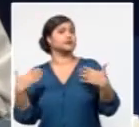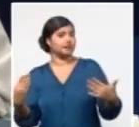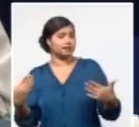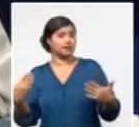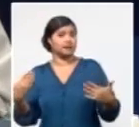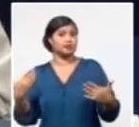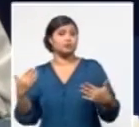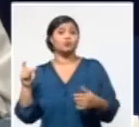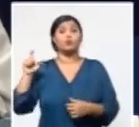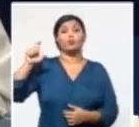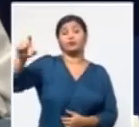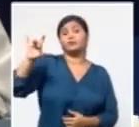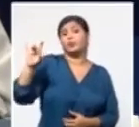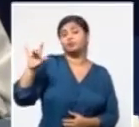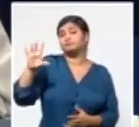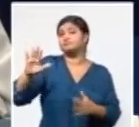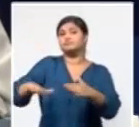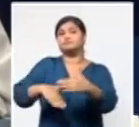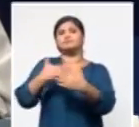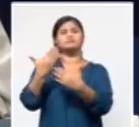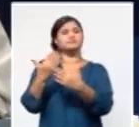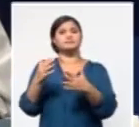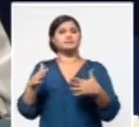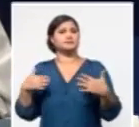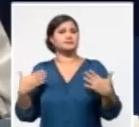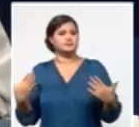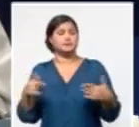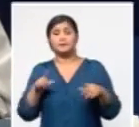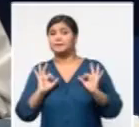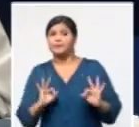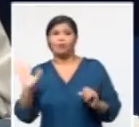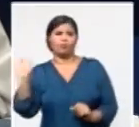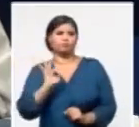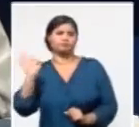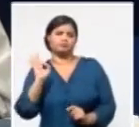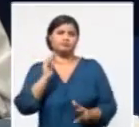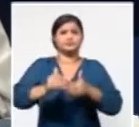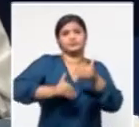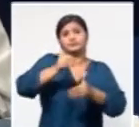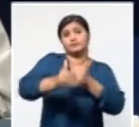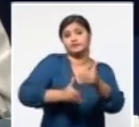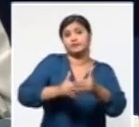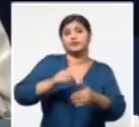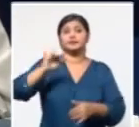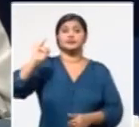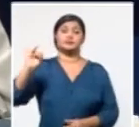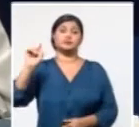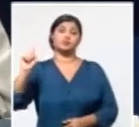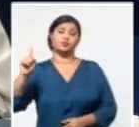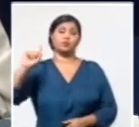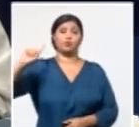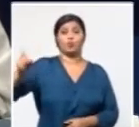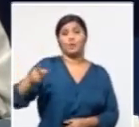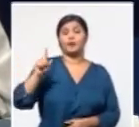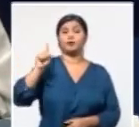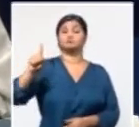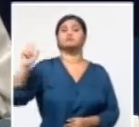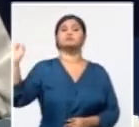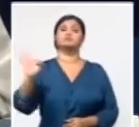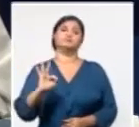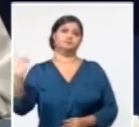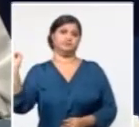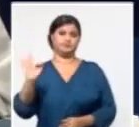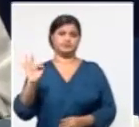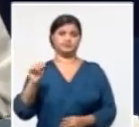the confirmed cases in the last 15 days, this percentage is increased to 71.1%, and this is one of the